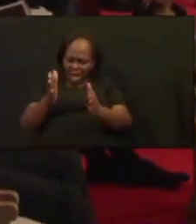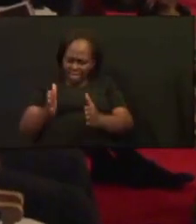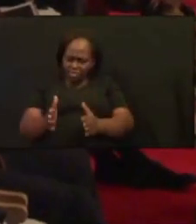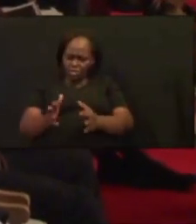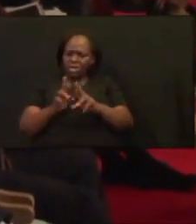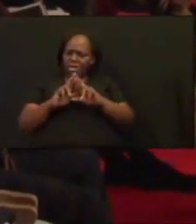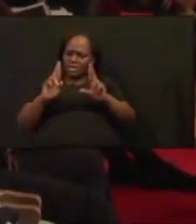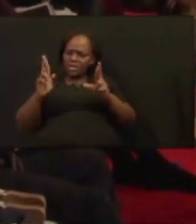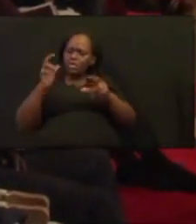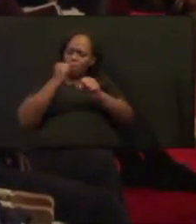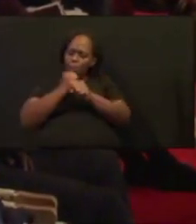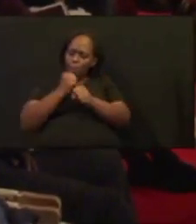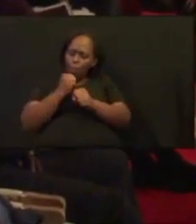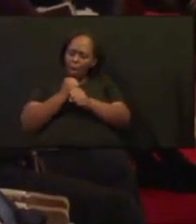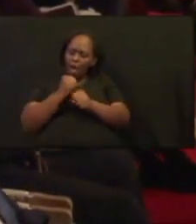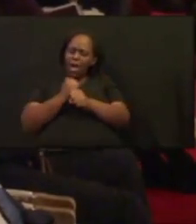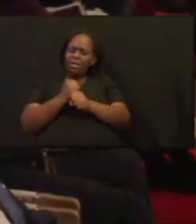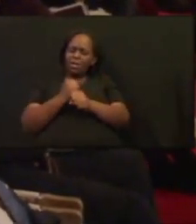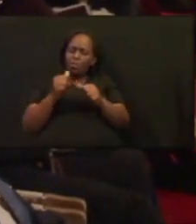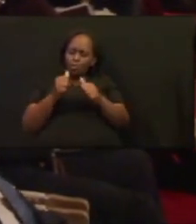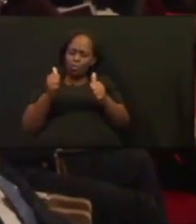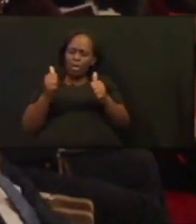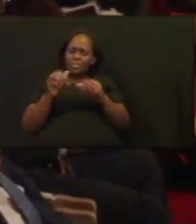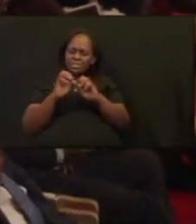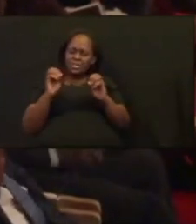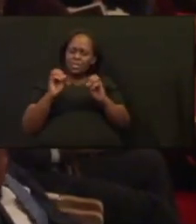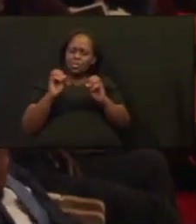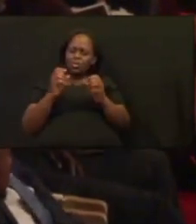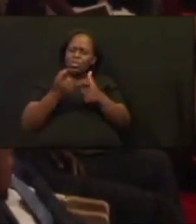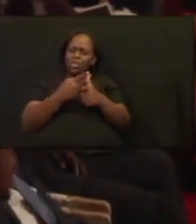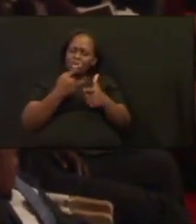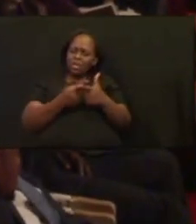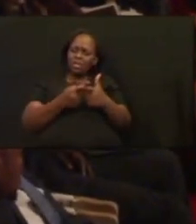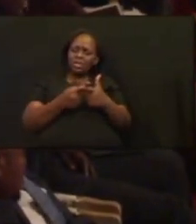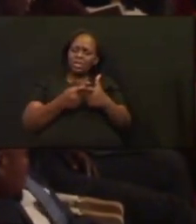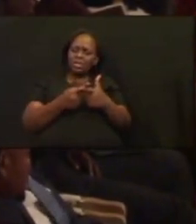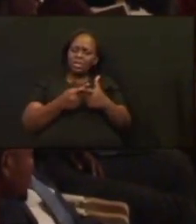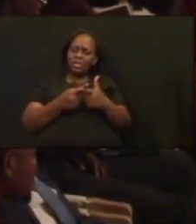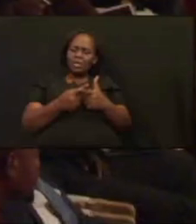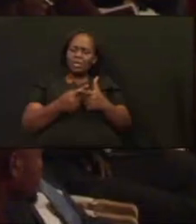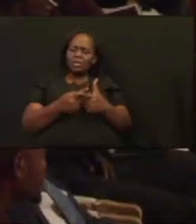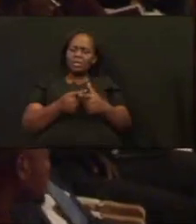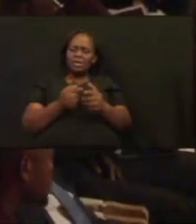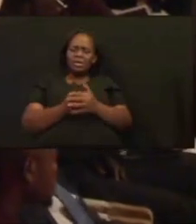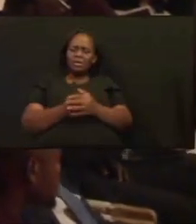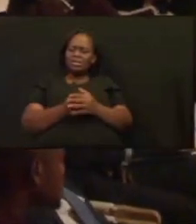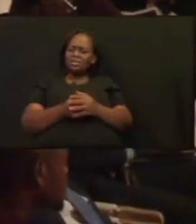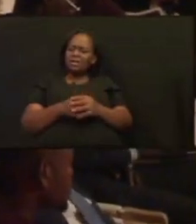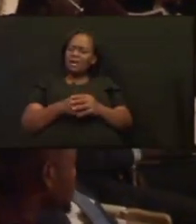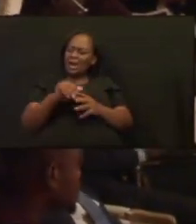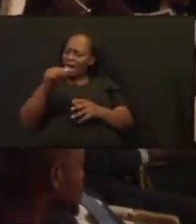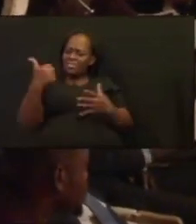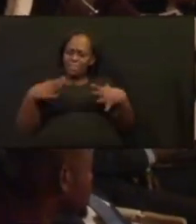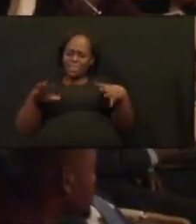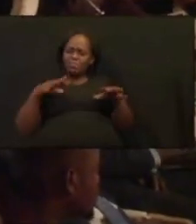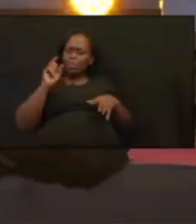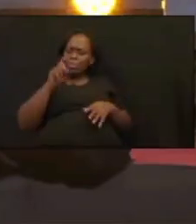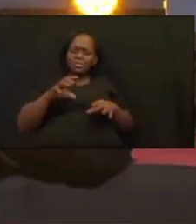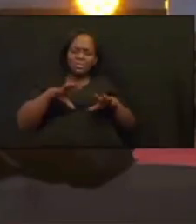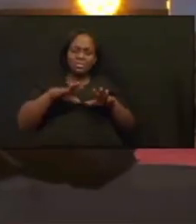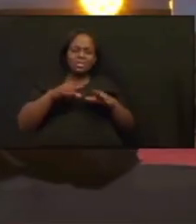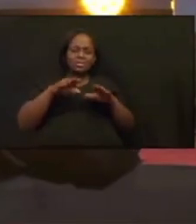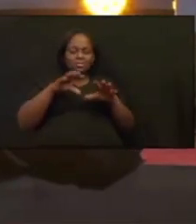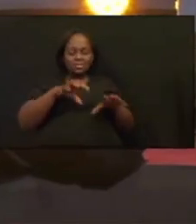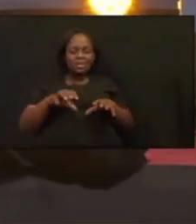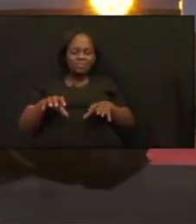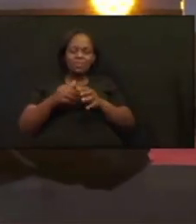the mic, look how many thousands of people will suffer. That is how it is. There are some of you here. By now, if you had worked with